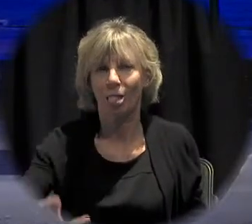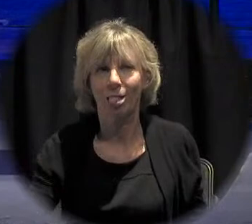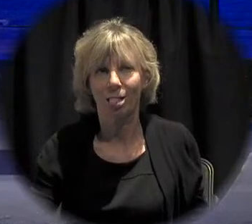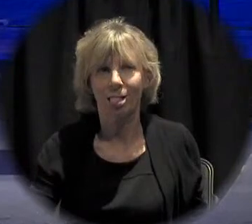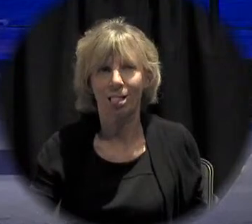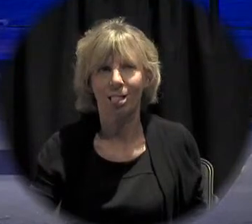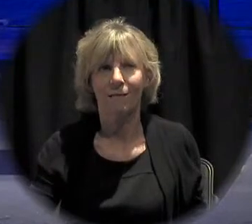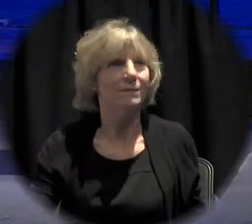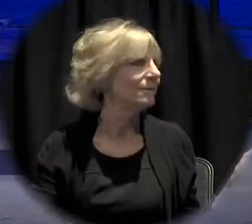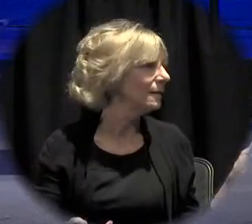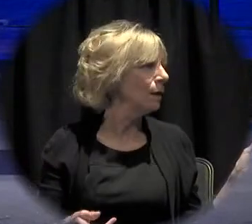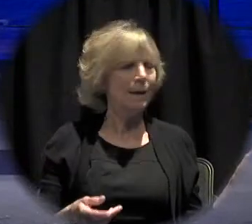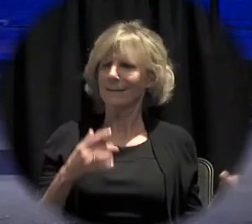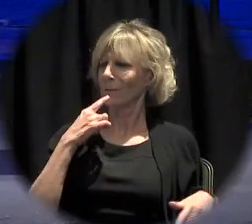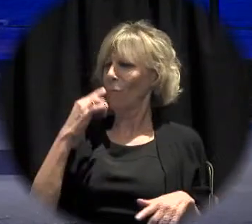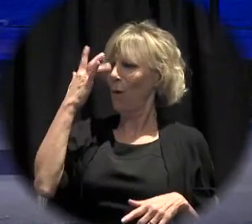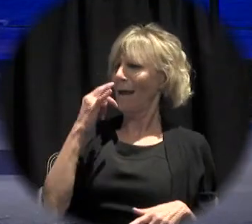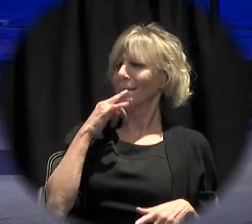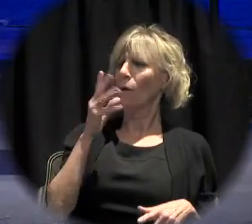Why is there water on the floor?